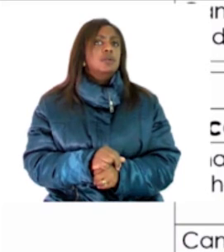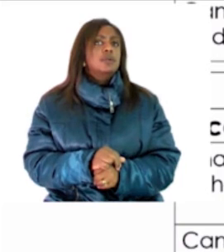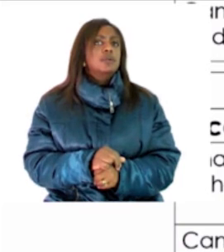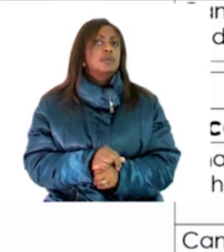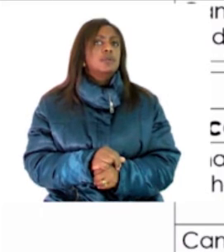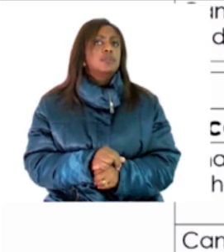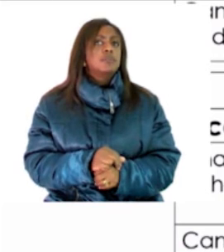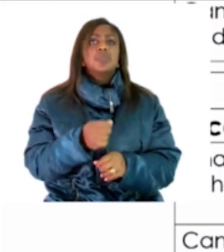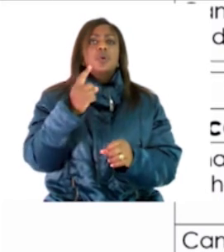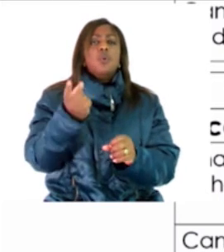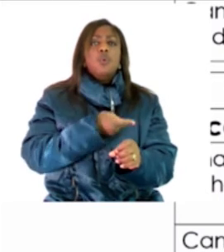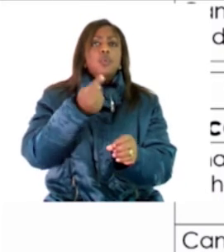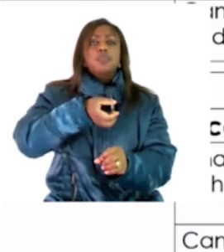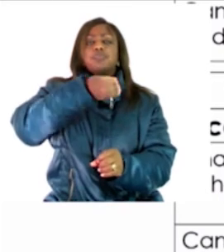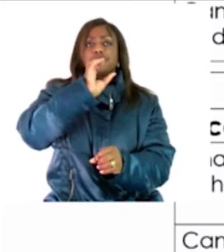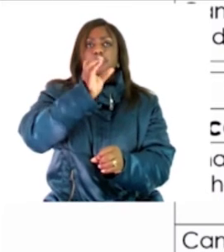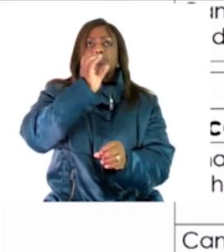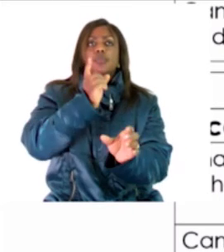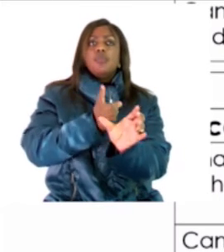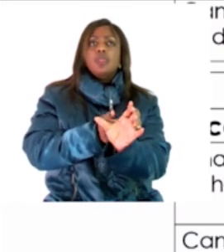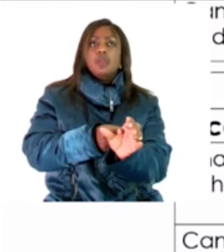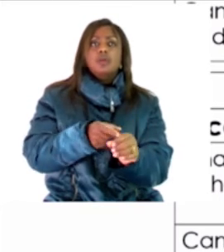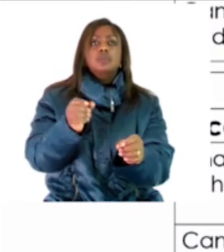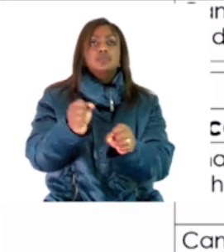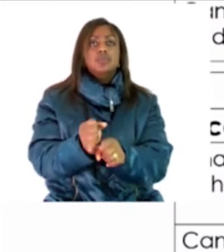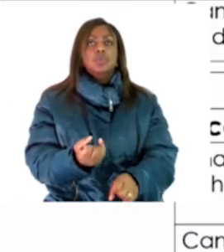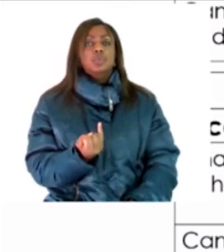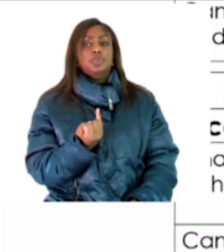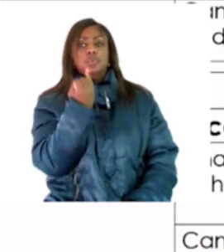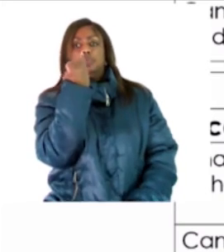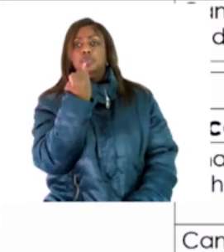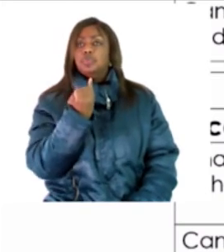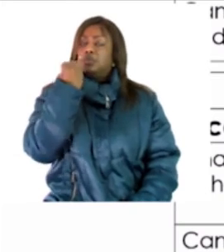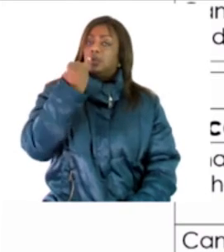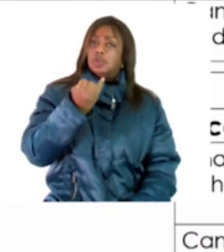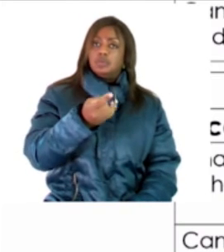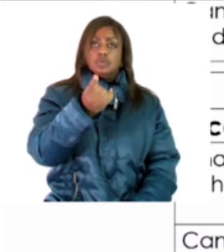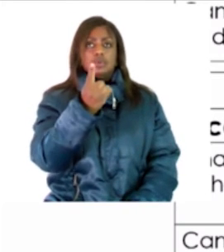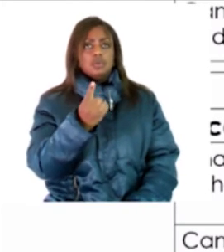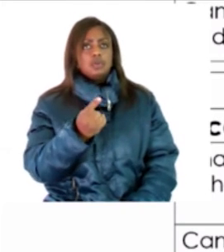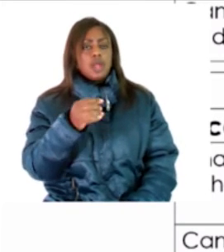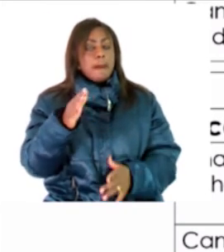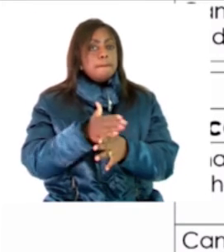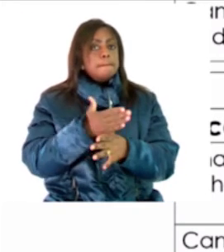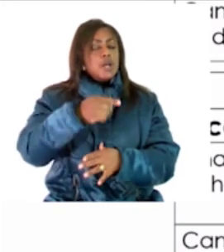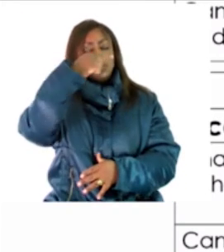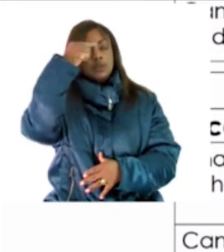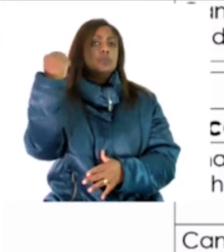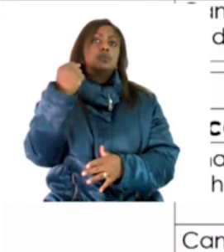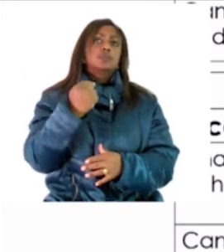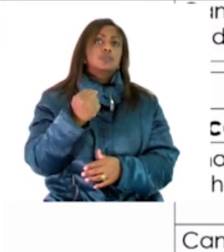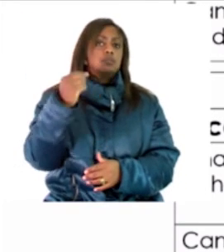start consuming alcohol, they can even start swearing at people. They are using bad languages because